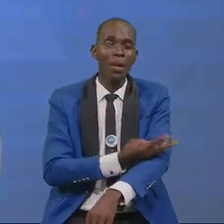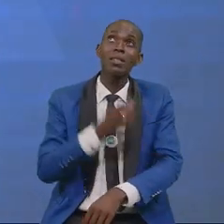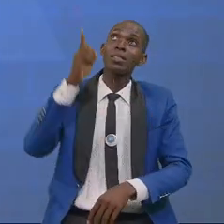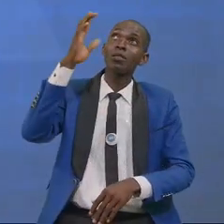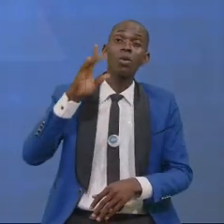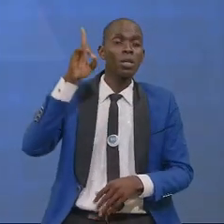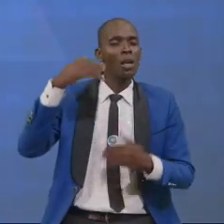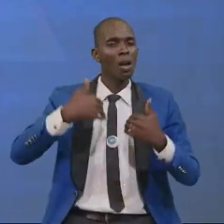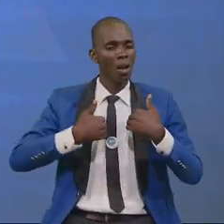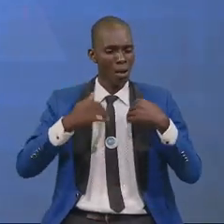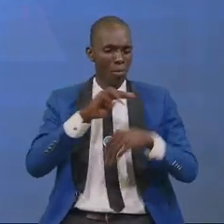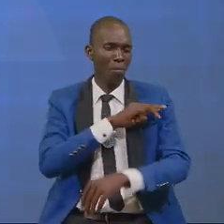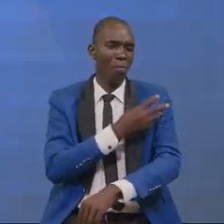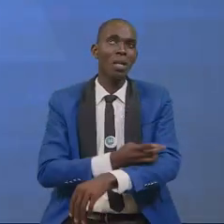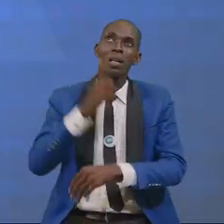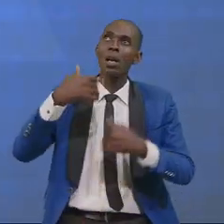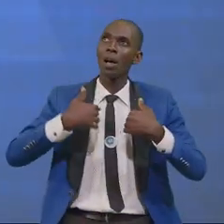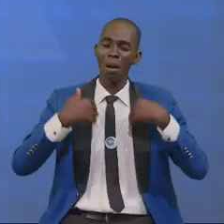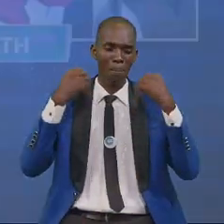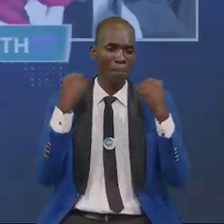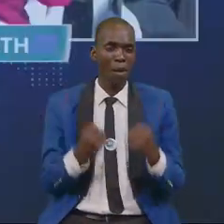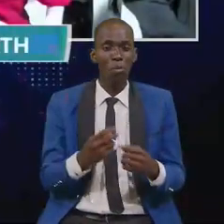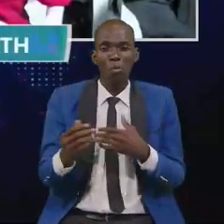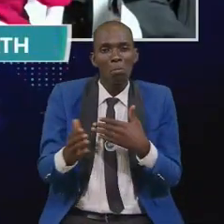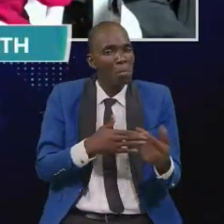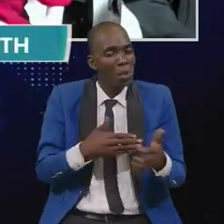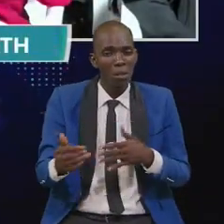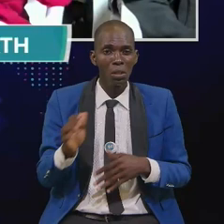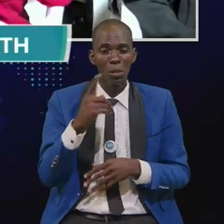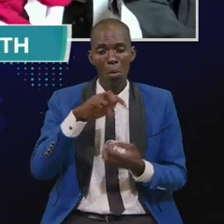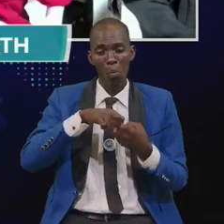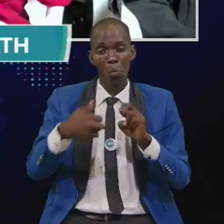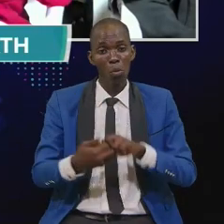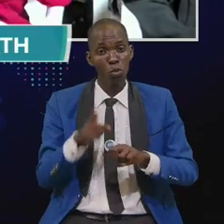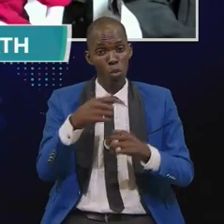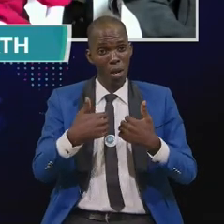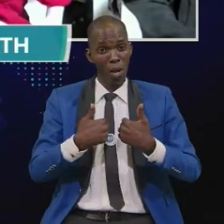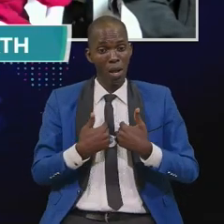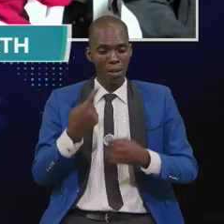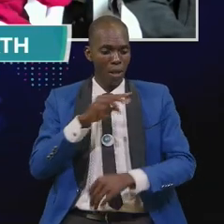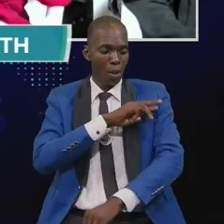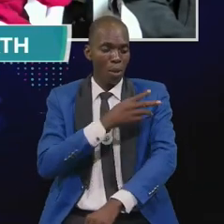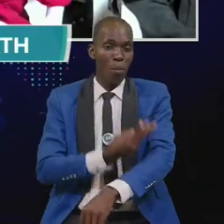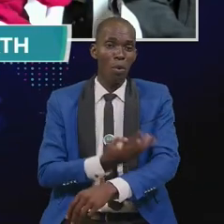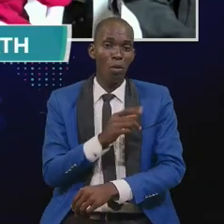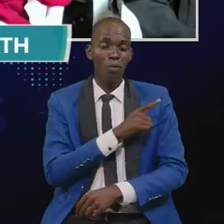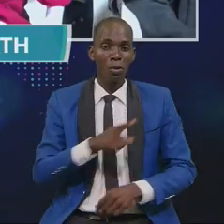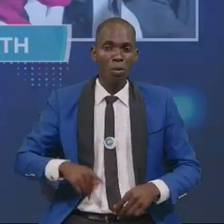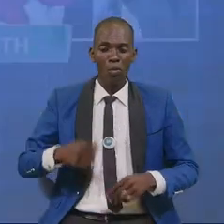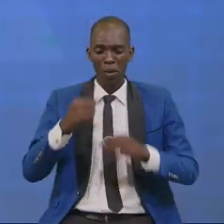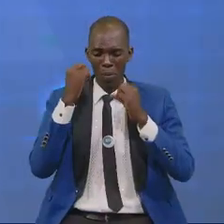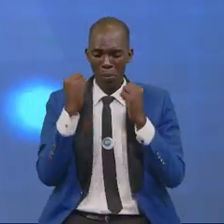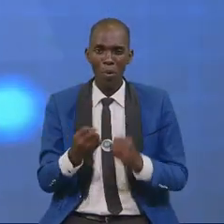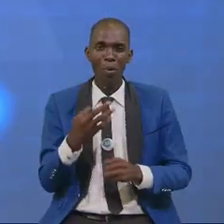he has power. And no matter what problem you have, the might of the Lord, the power of the Lord